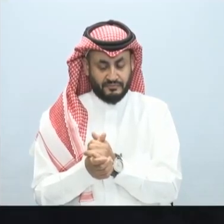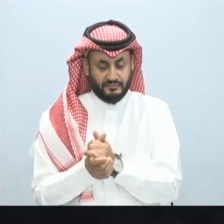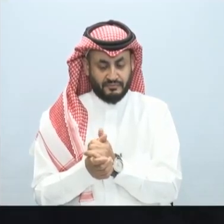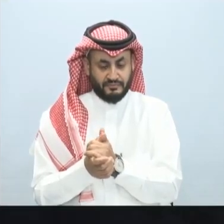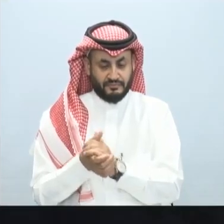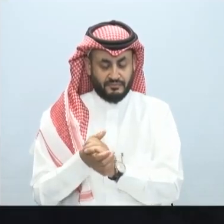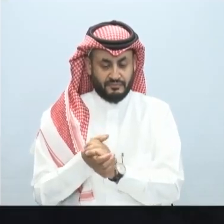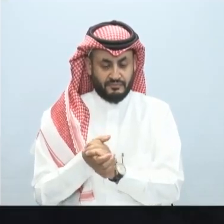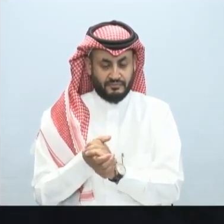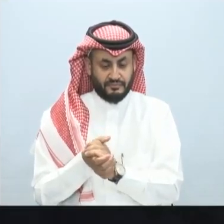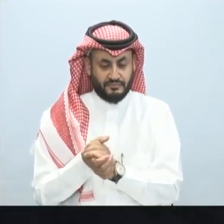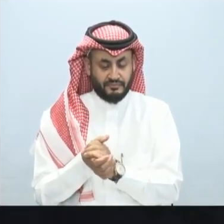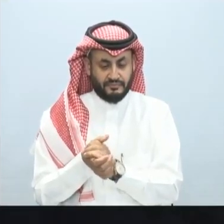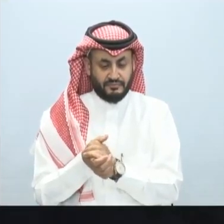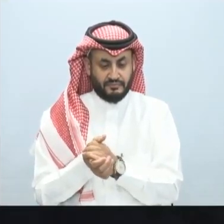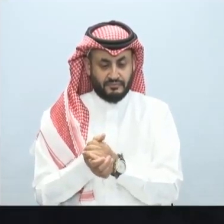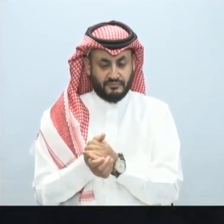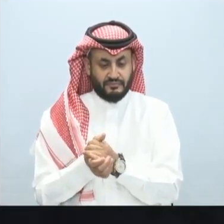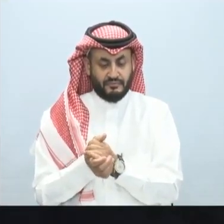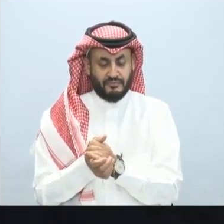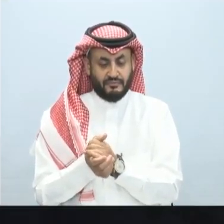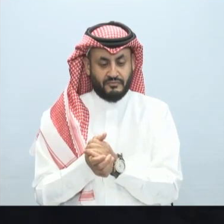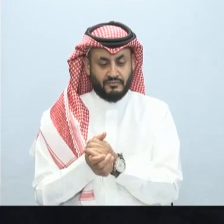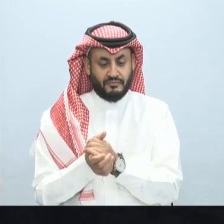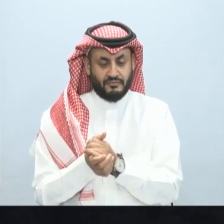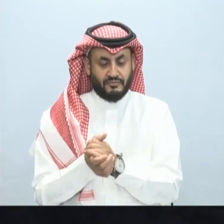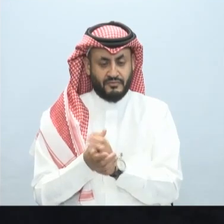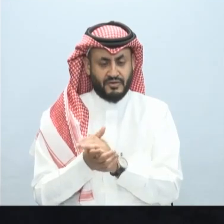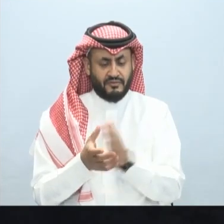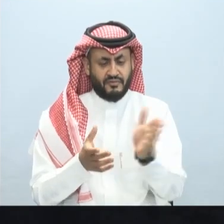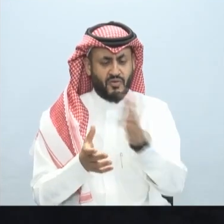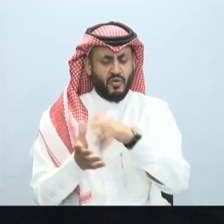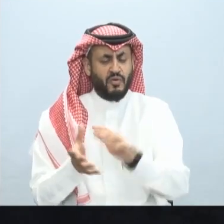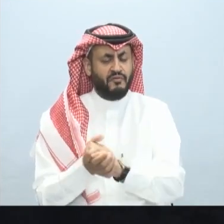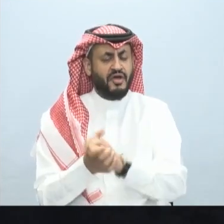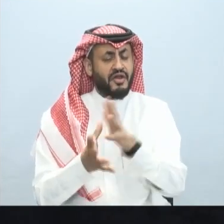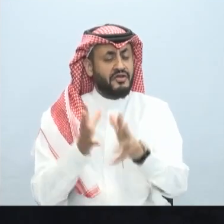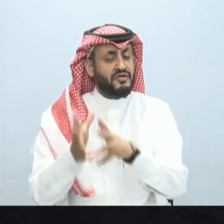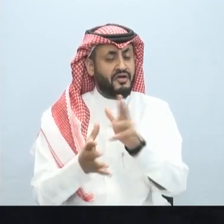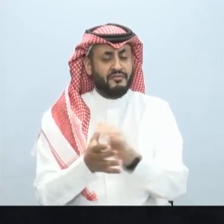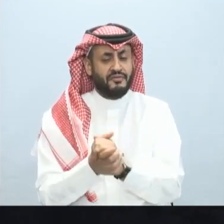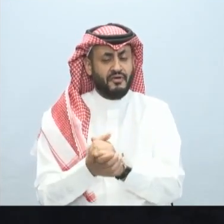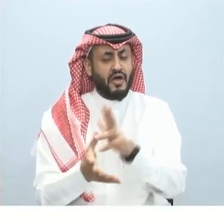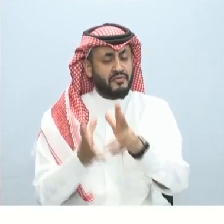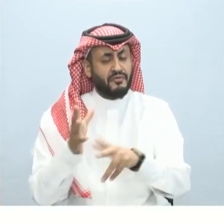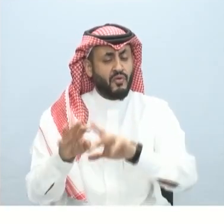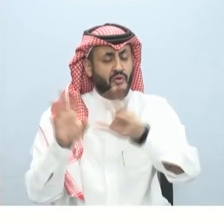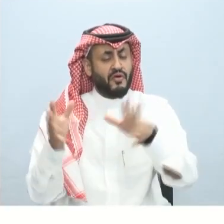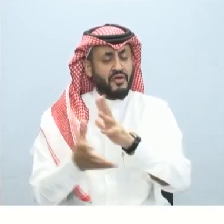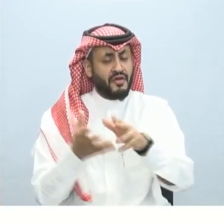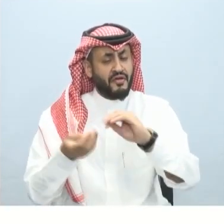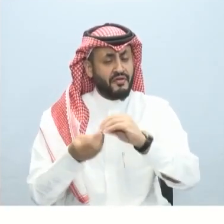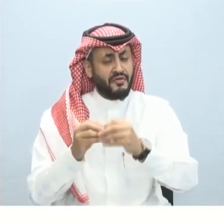of these sentences that there are adjectives we are describing. Now we have in the first one,